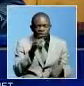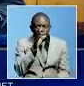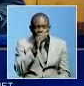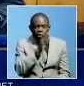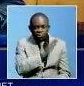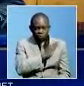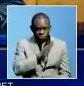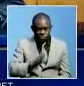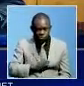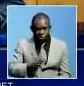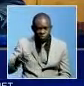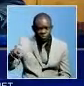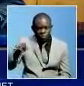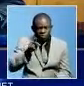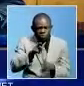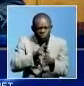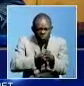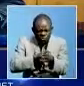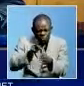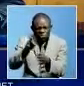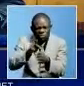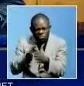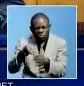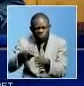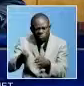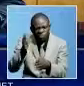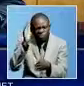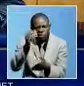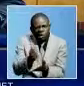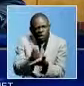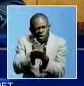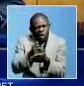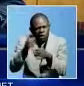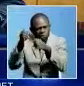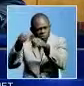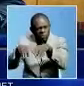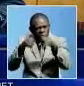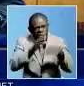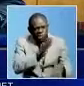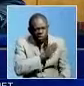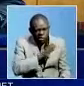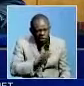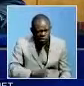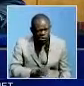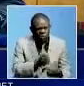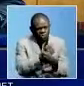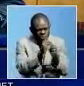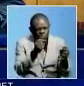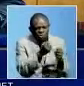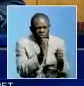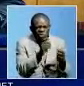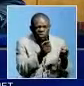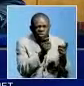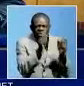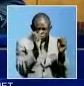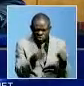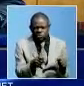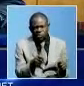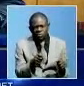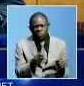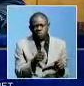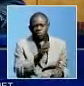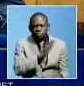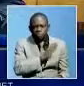be expected to provide a different approach in addressing the challenges faced by the power utility. The new ZESCO